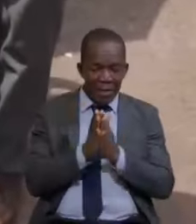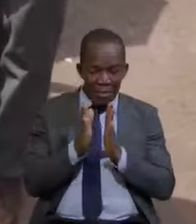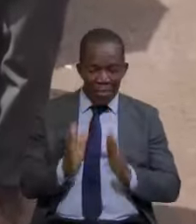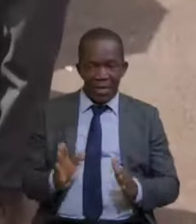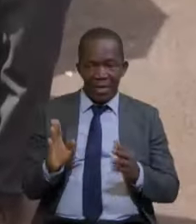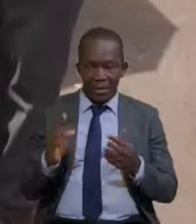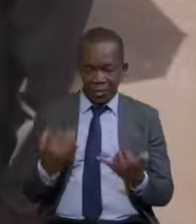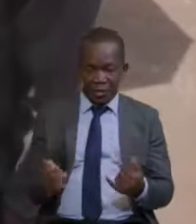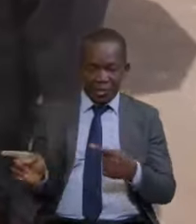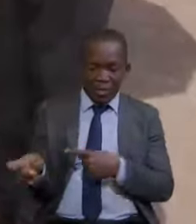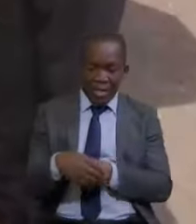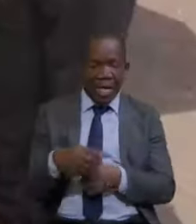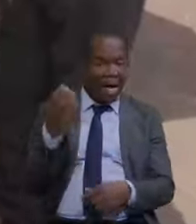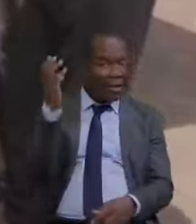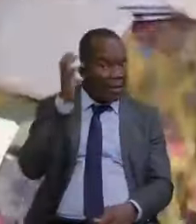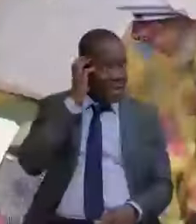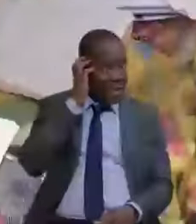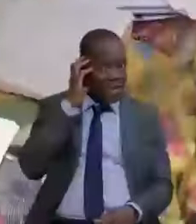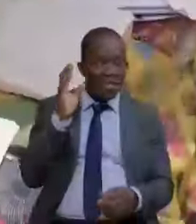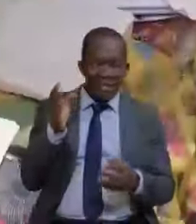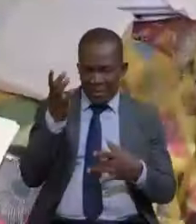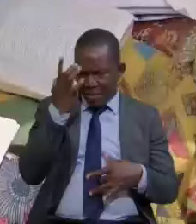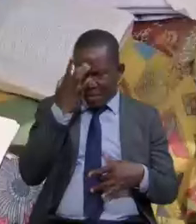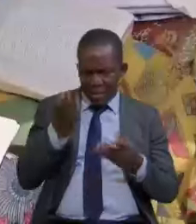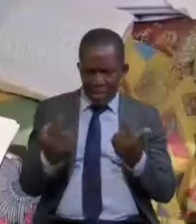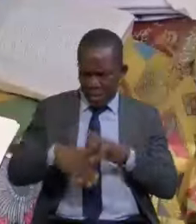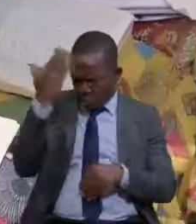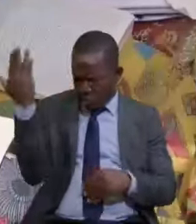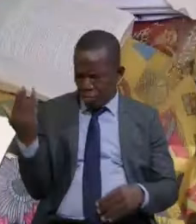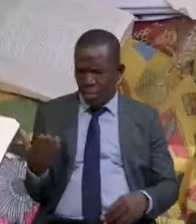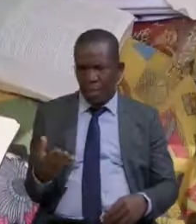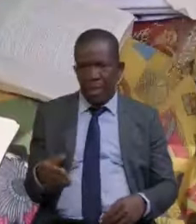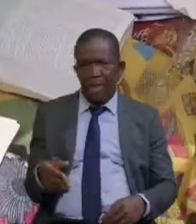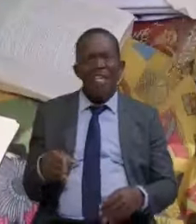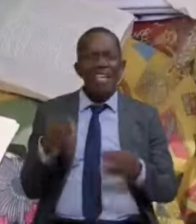sickness, come out. Immediately that thing will come out.